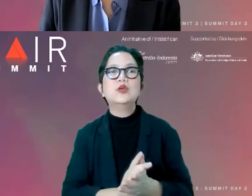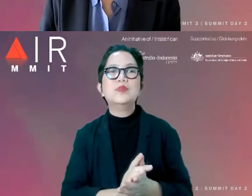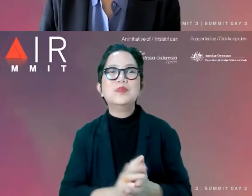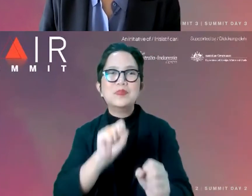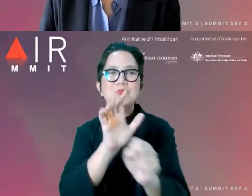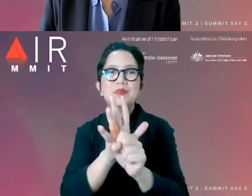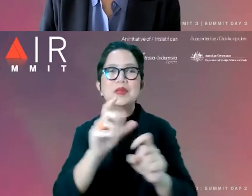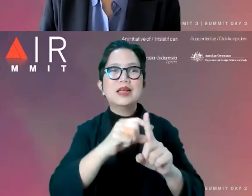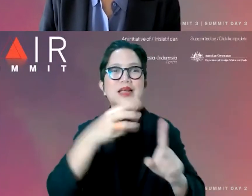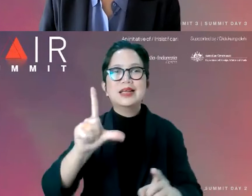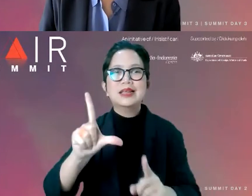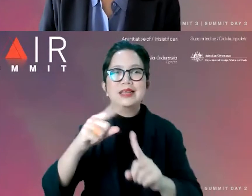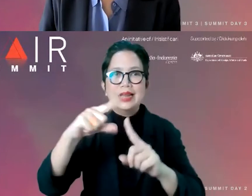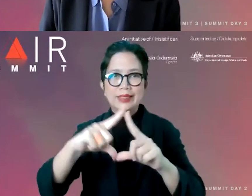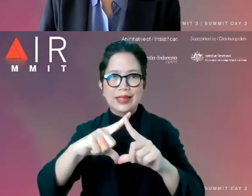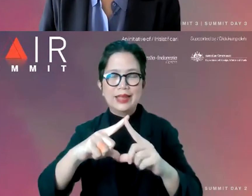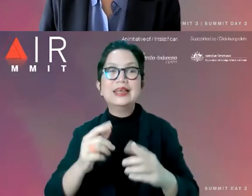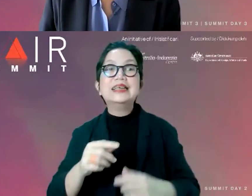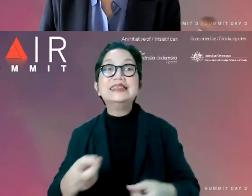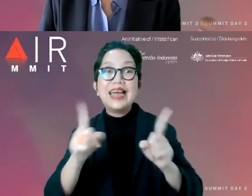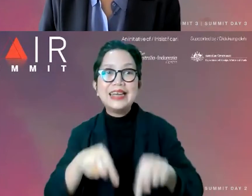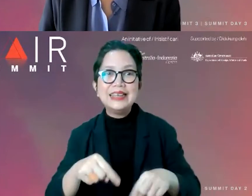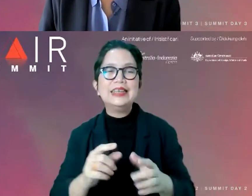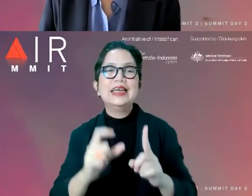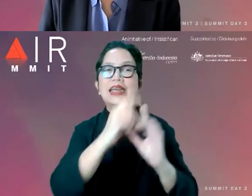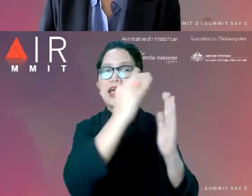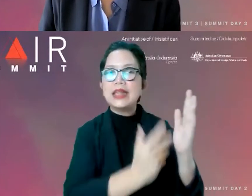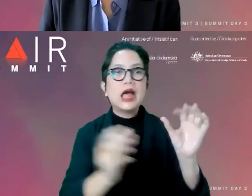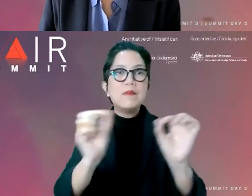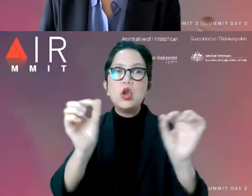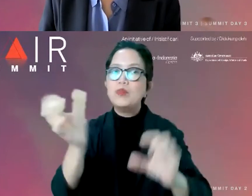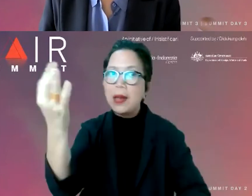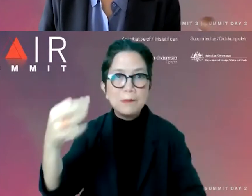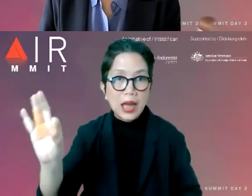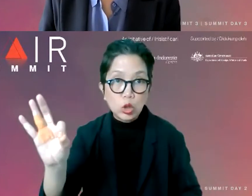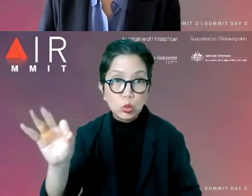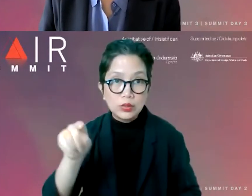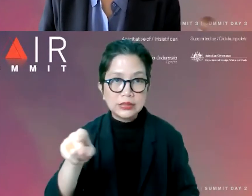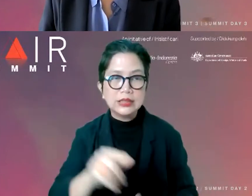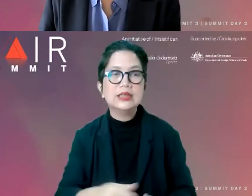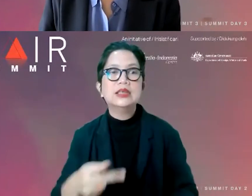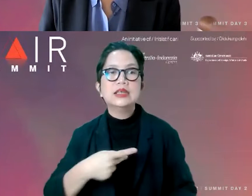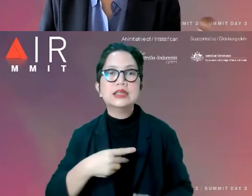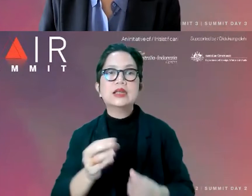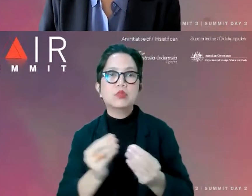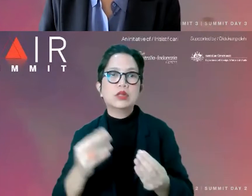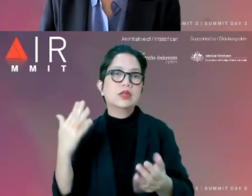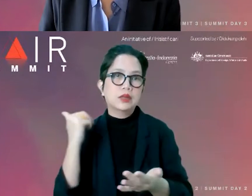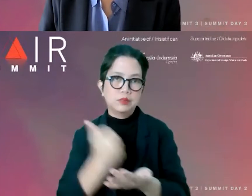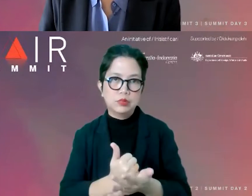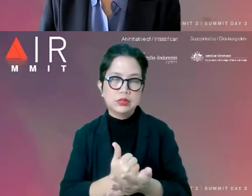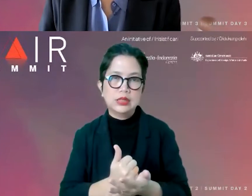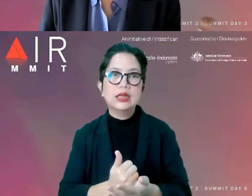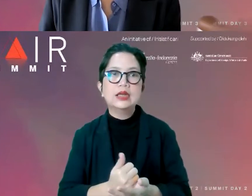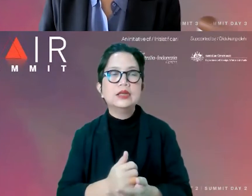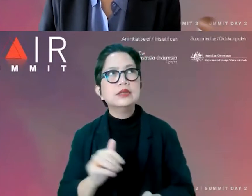we have this hypothetical scenario where we still make the same decisions as in our original study. And the decisions are